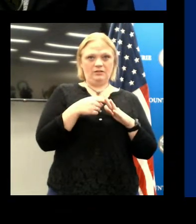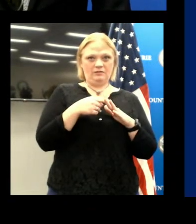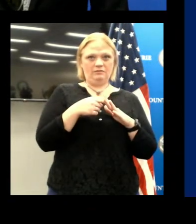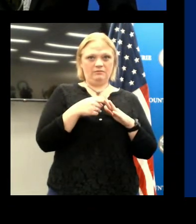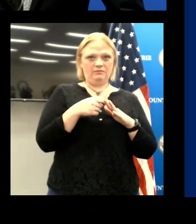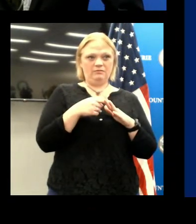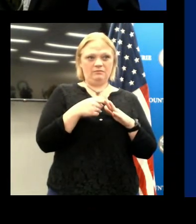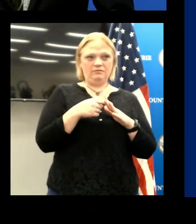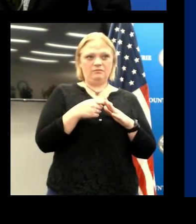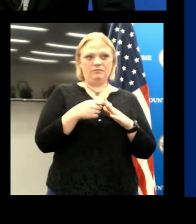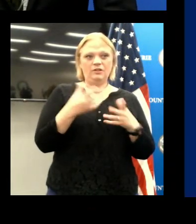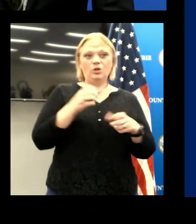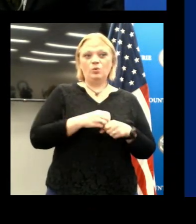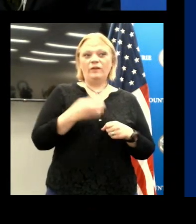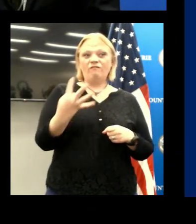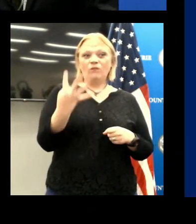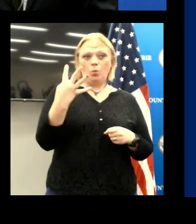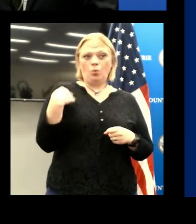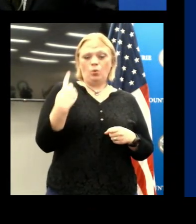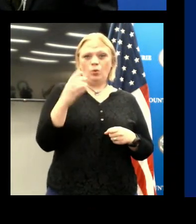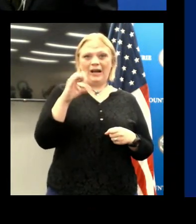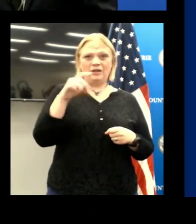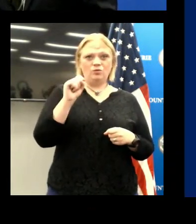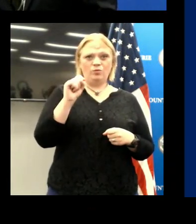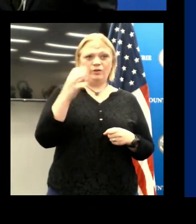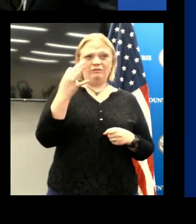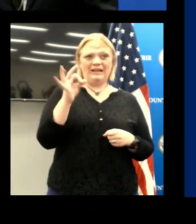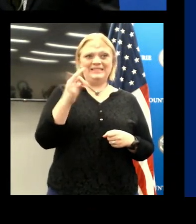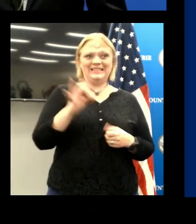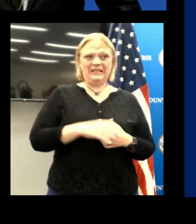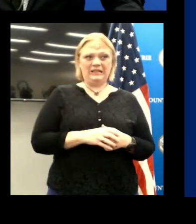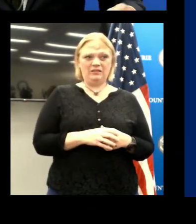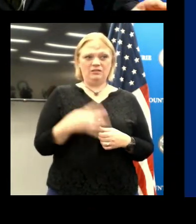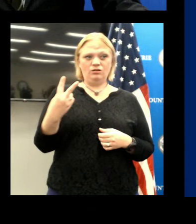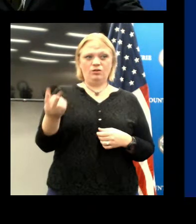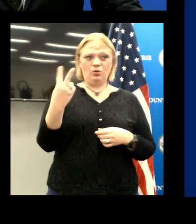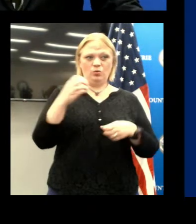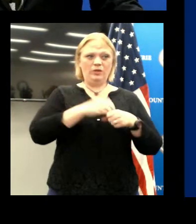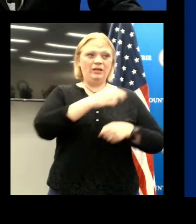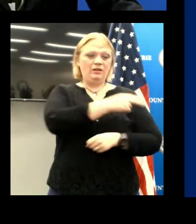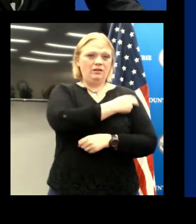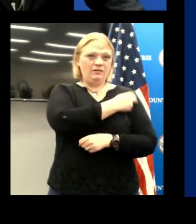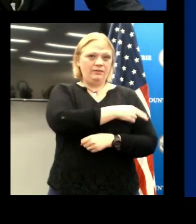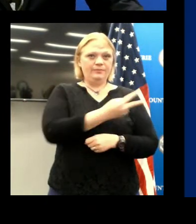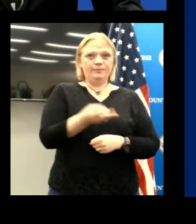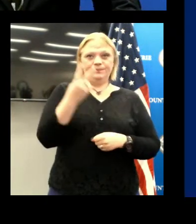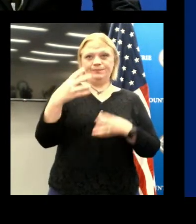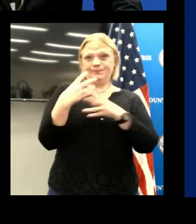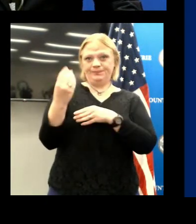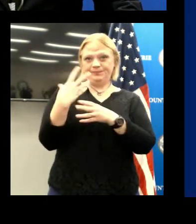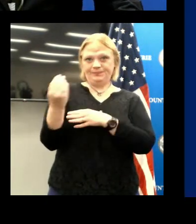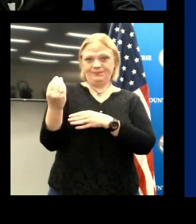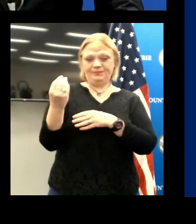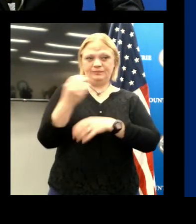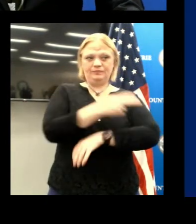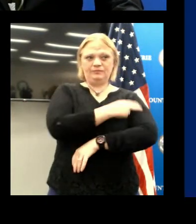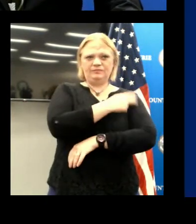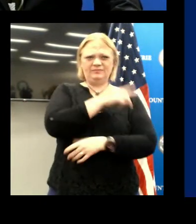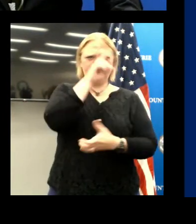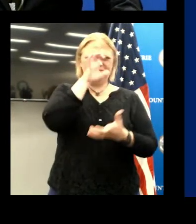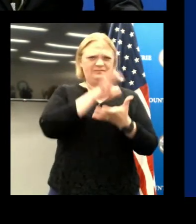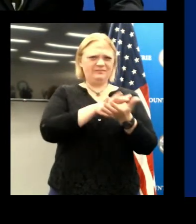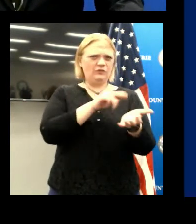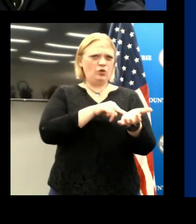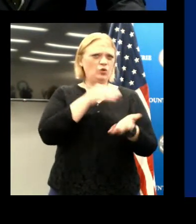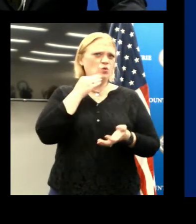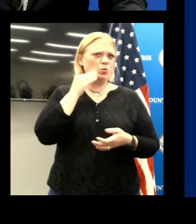4 since October 19th. 2 in the hospital, 2 outside of the hospital, I believe nursing home